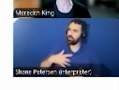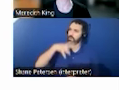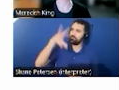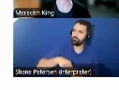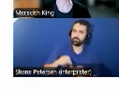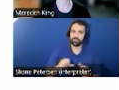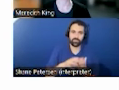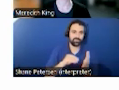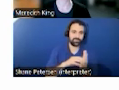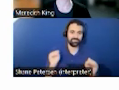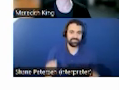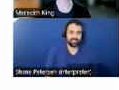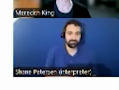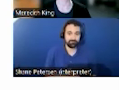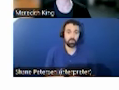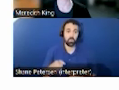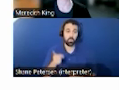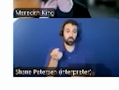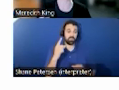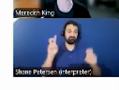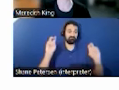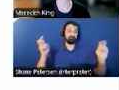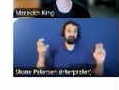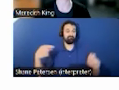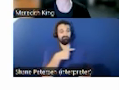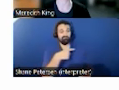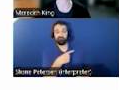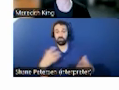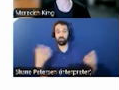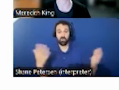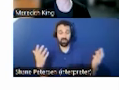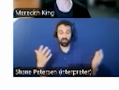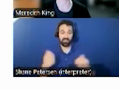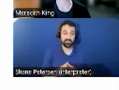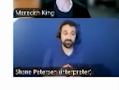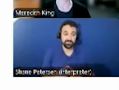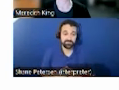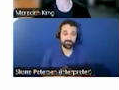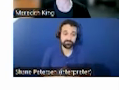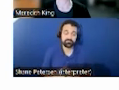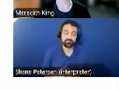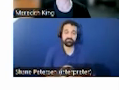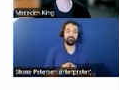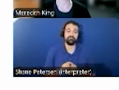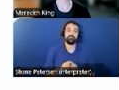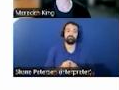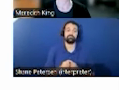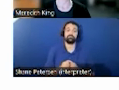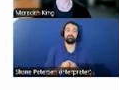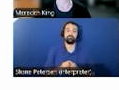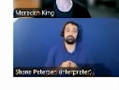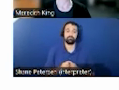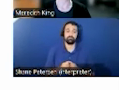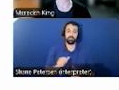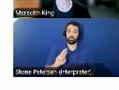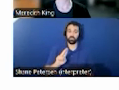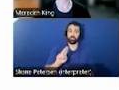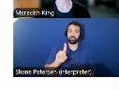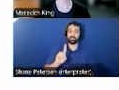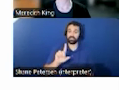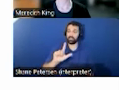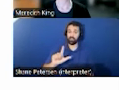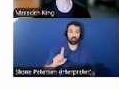from CAST, which is the organization that gives out the principles for universal design for learning, that says, "The goal